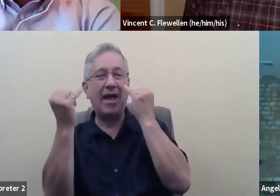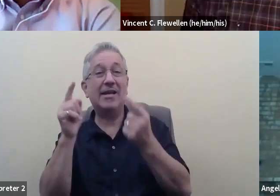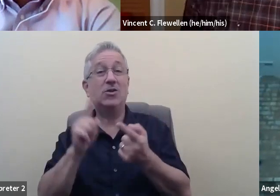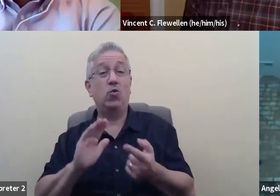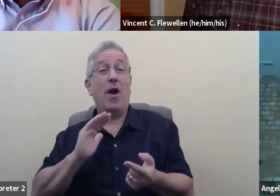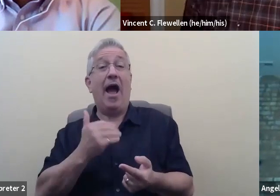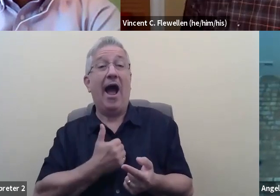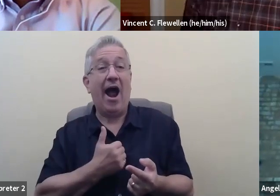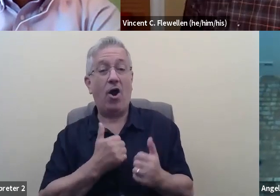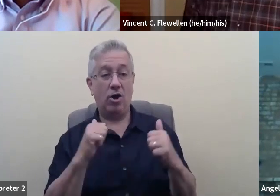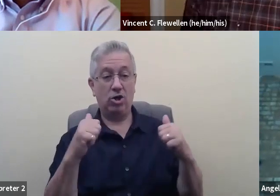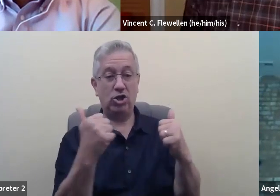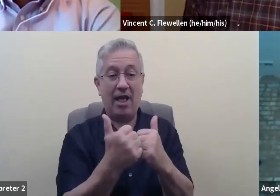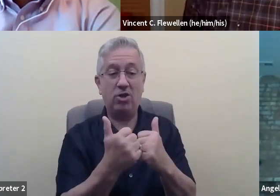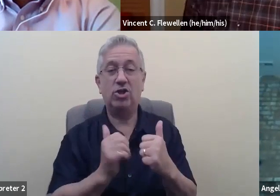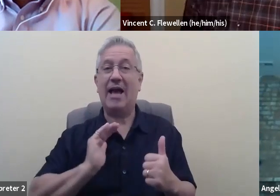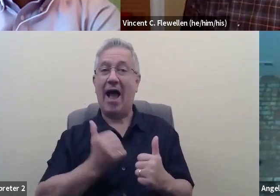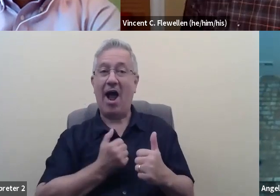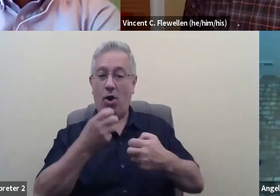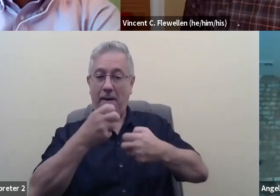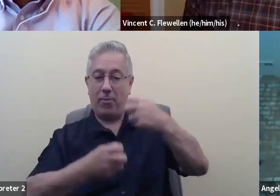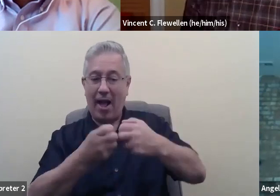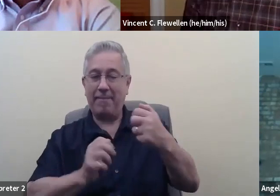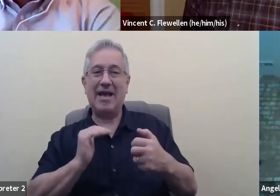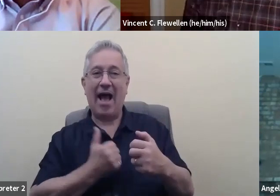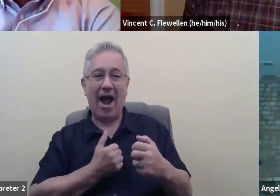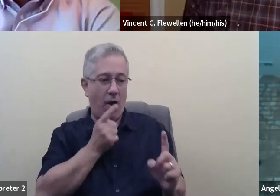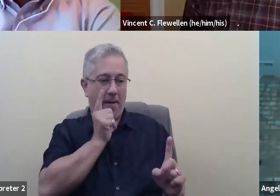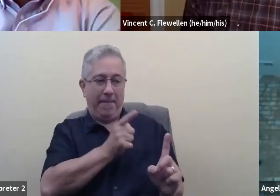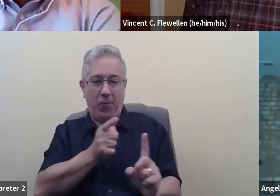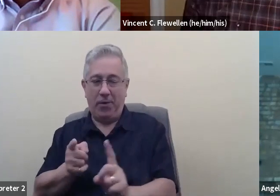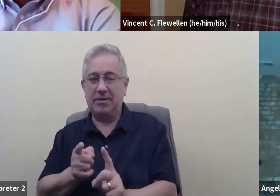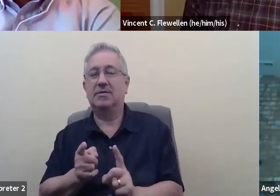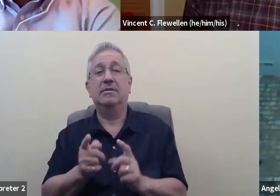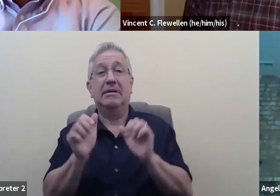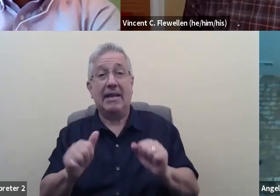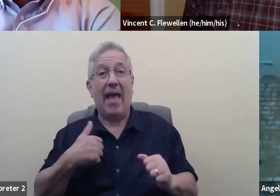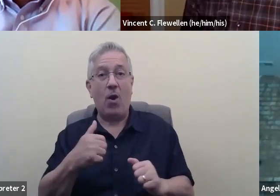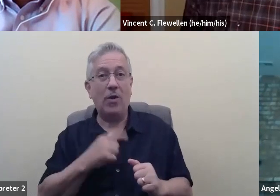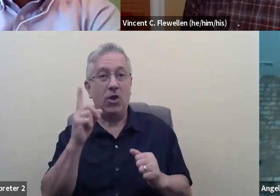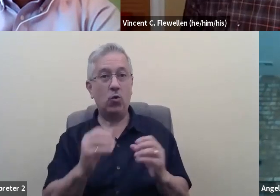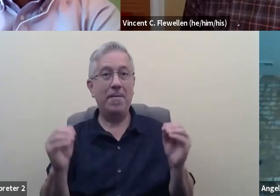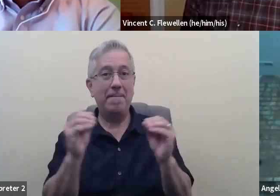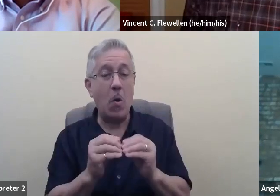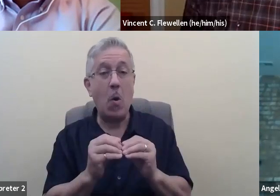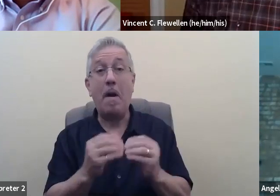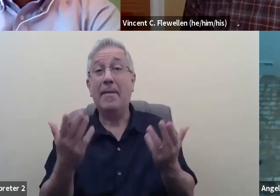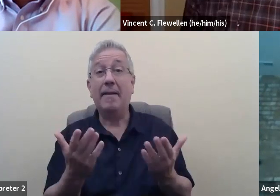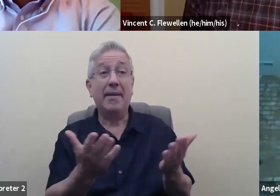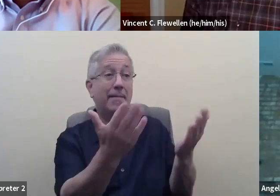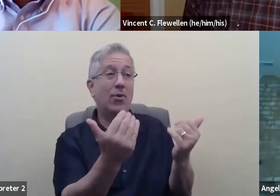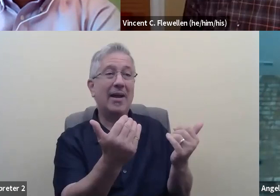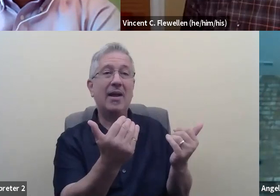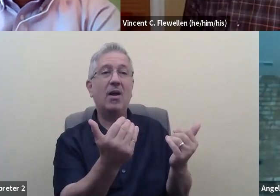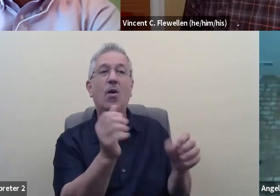our challenges, and this is what I suggest, right? And so can we work through this? Can we get a task force? Can we start, you know, bringing a group of employees together